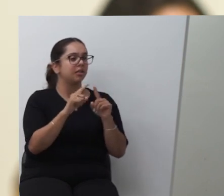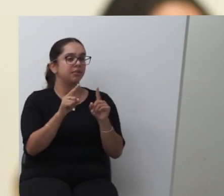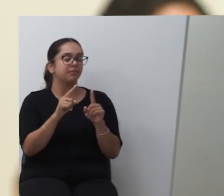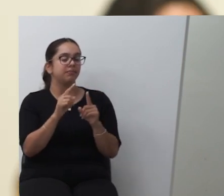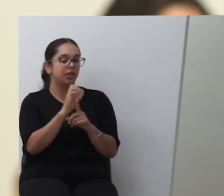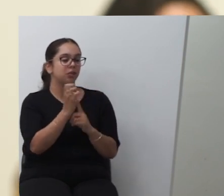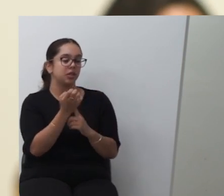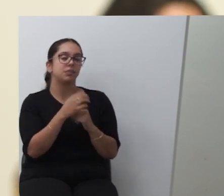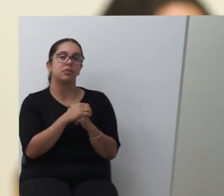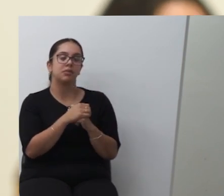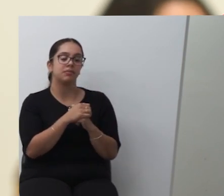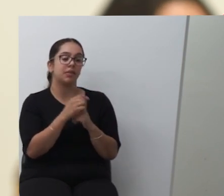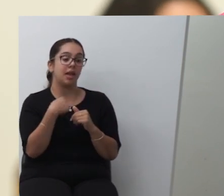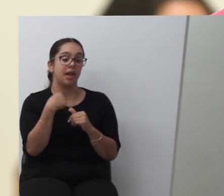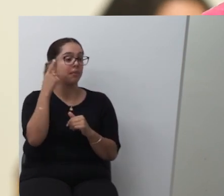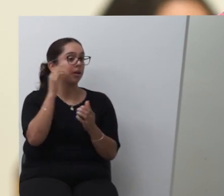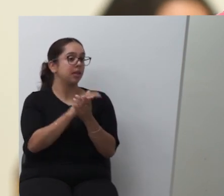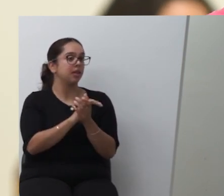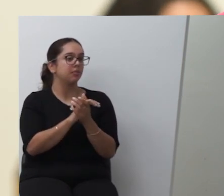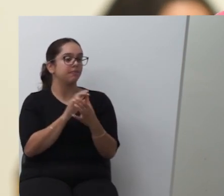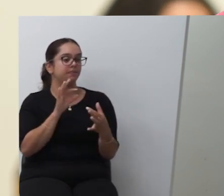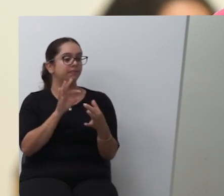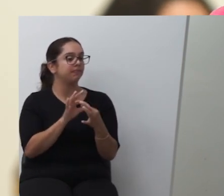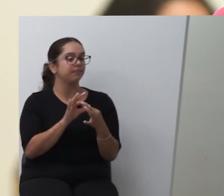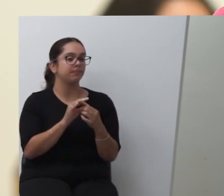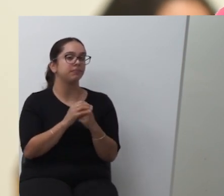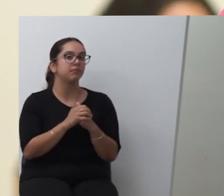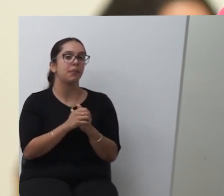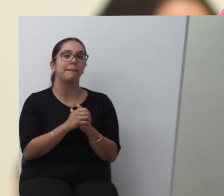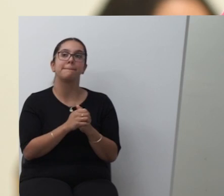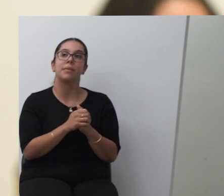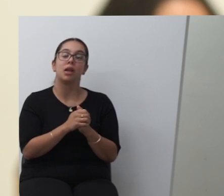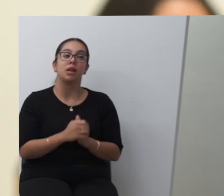ecosystems that I think we are in connection with.